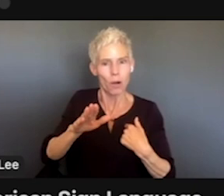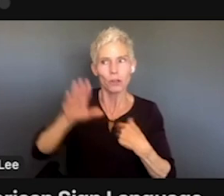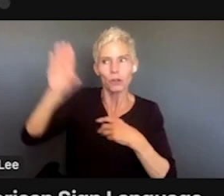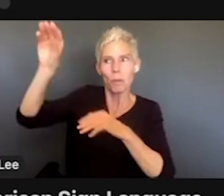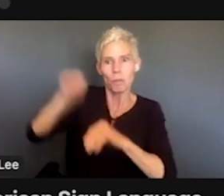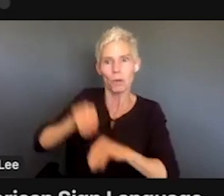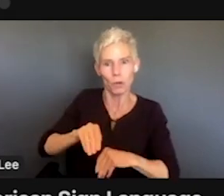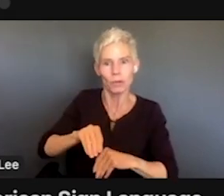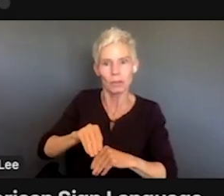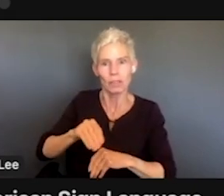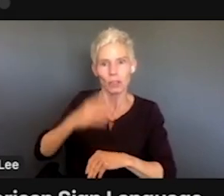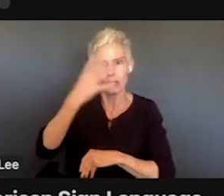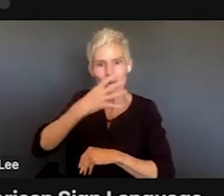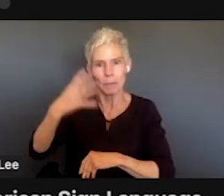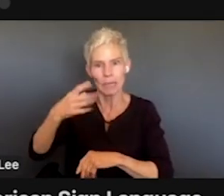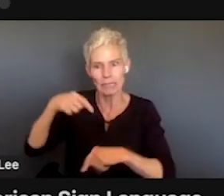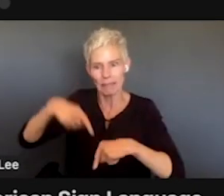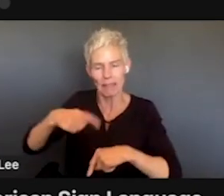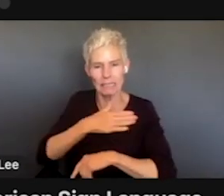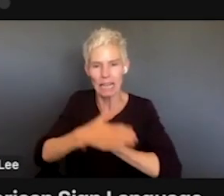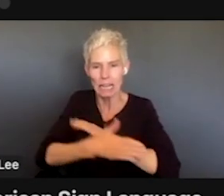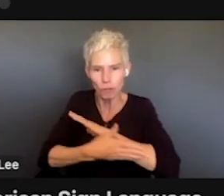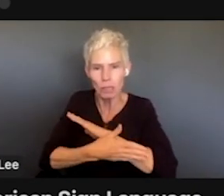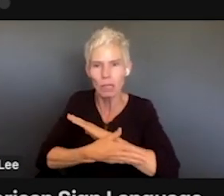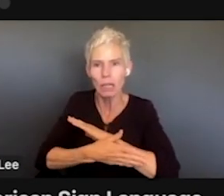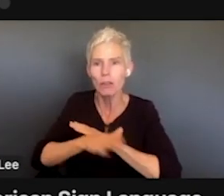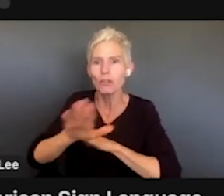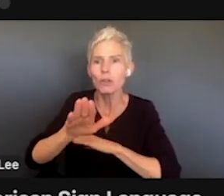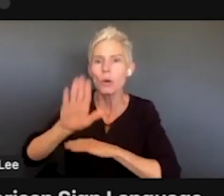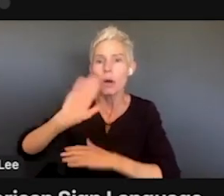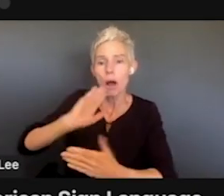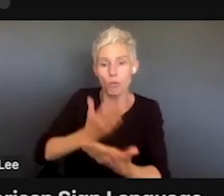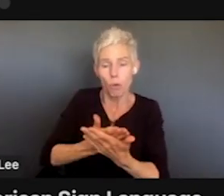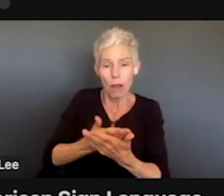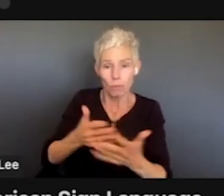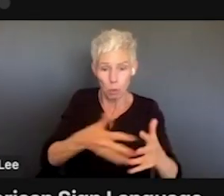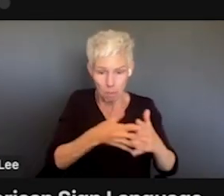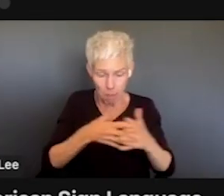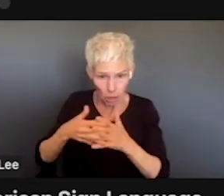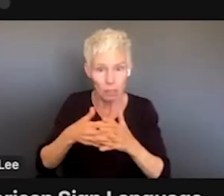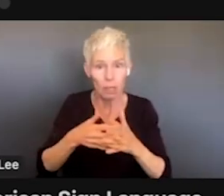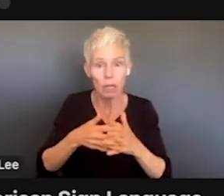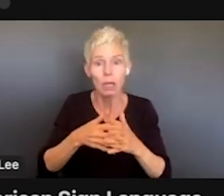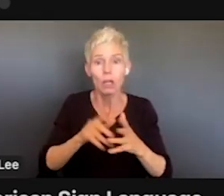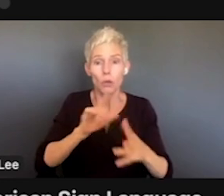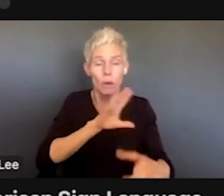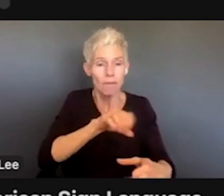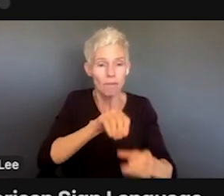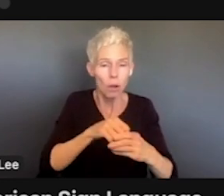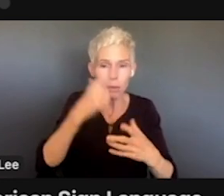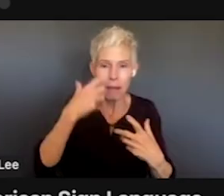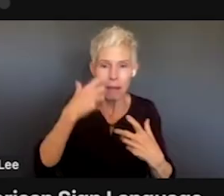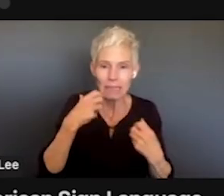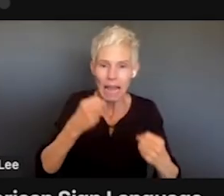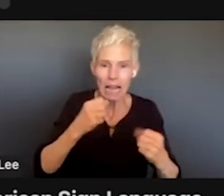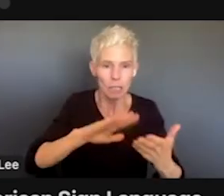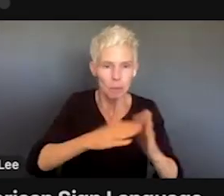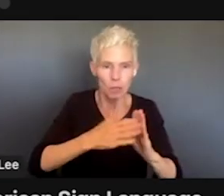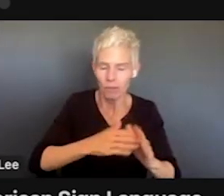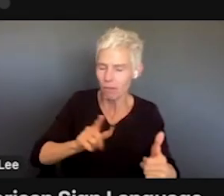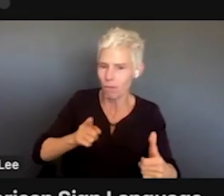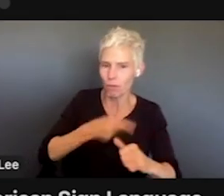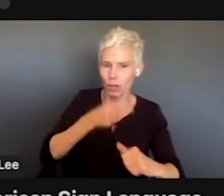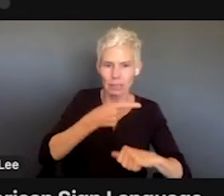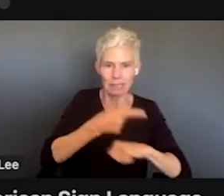So share our audience of your arrival and your engagement with the mental health community from day one.